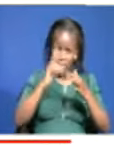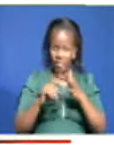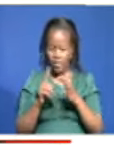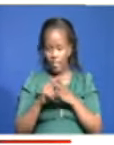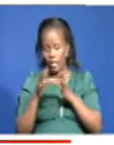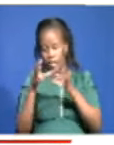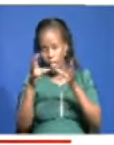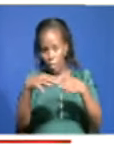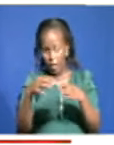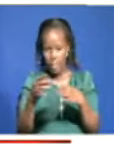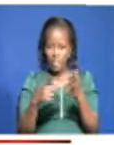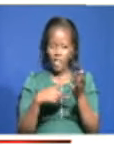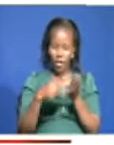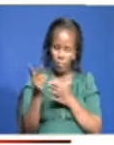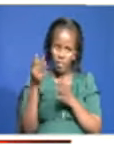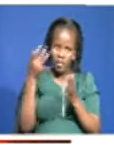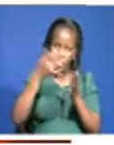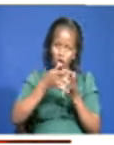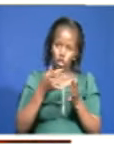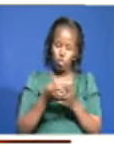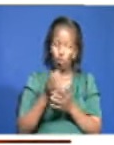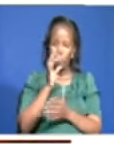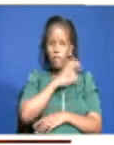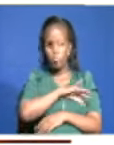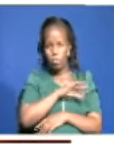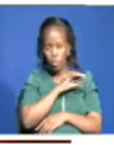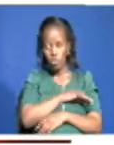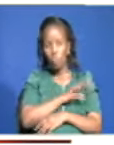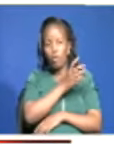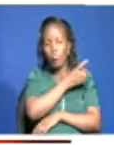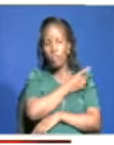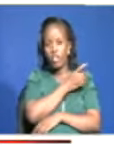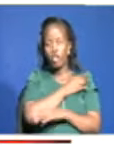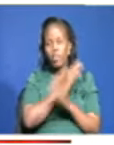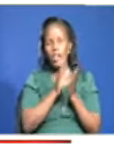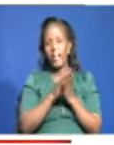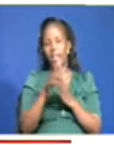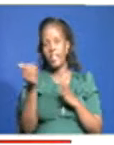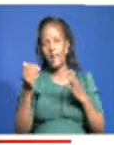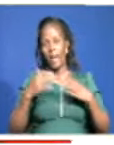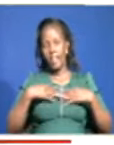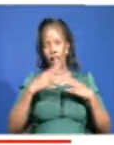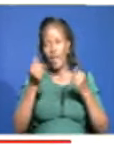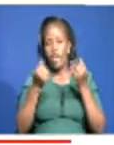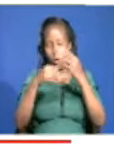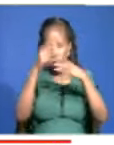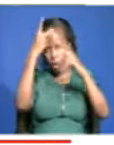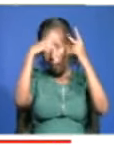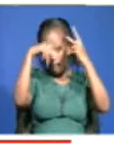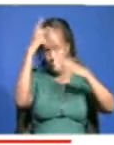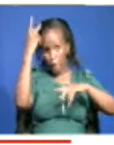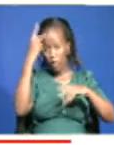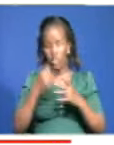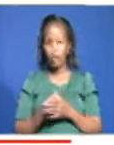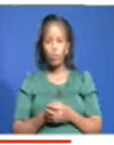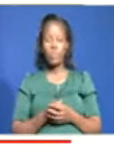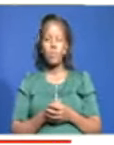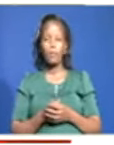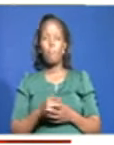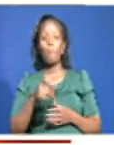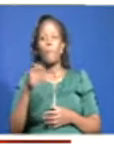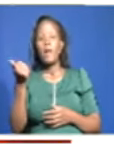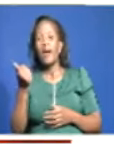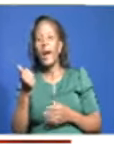allowance in line with the current practice for doctors and other health professionals. Number three, engineering professionals are appointed